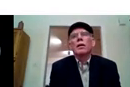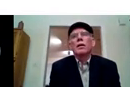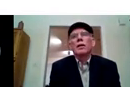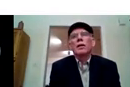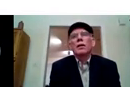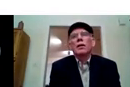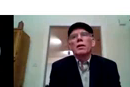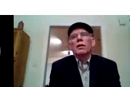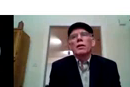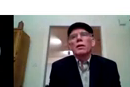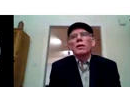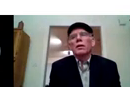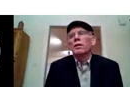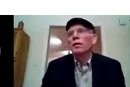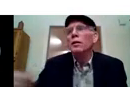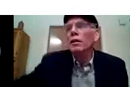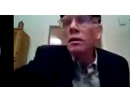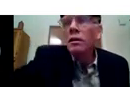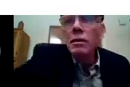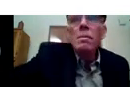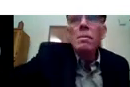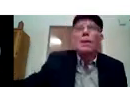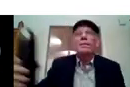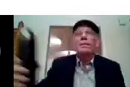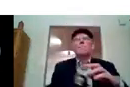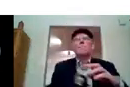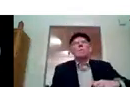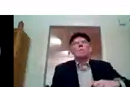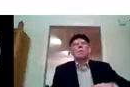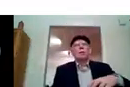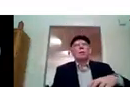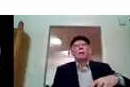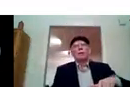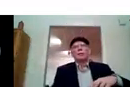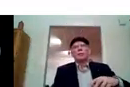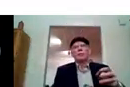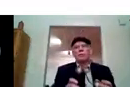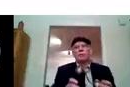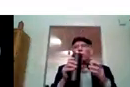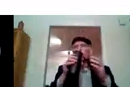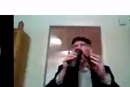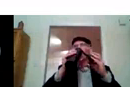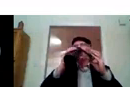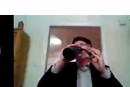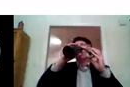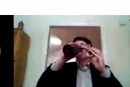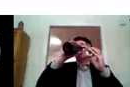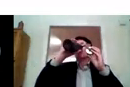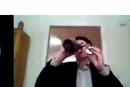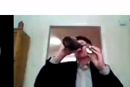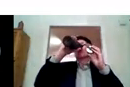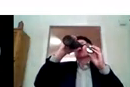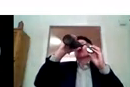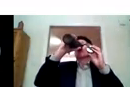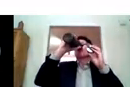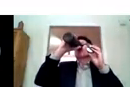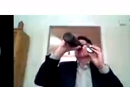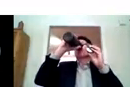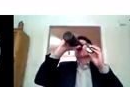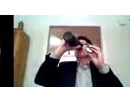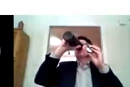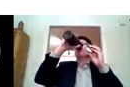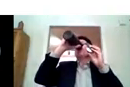the increased density and building height should be configured in a way that achieves compatible transitions into the adjacent sites that are developed at